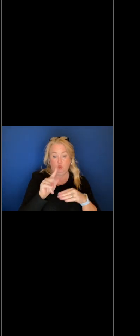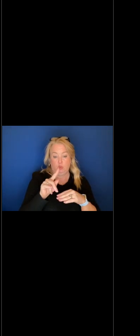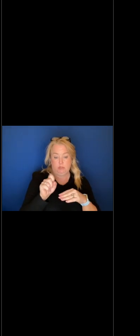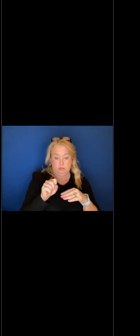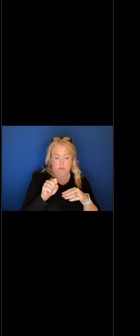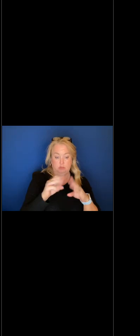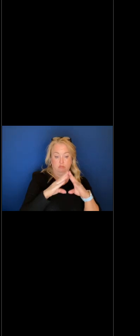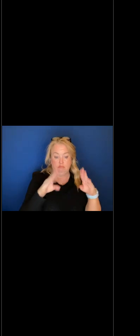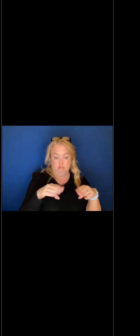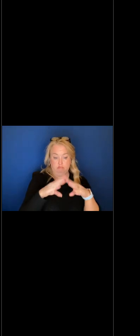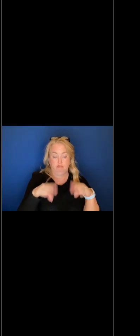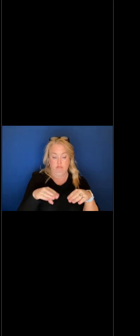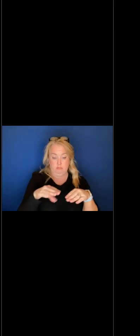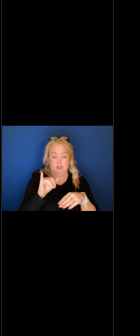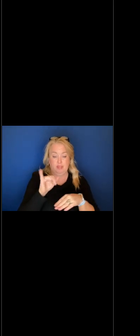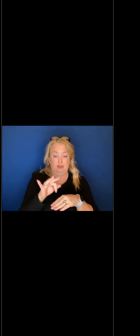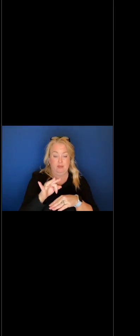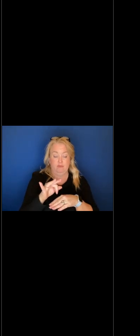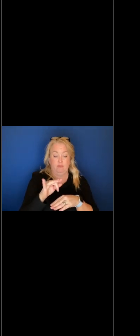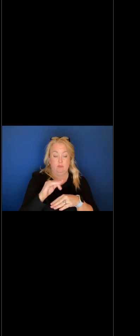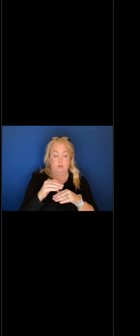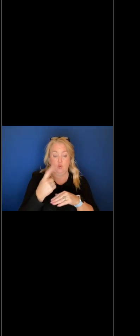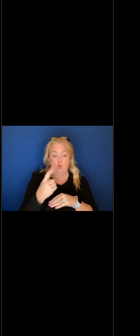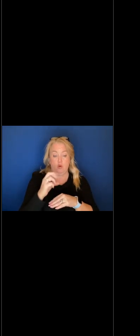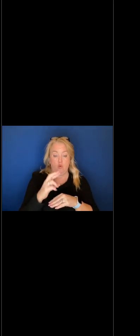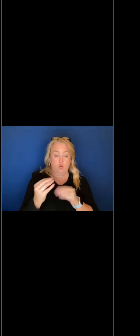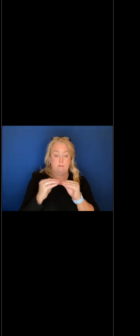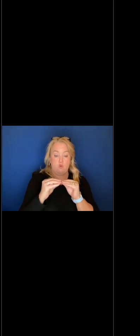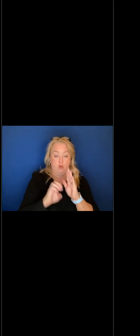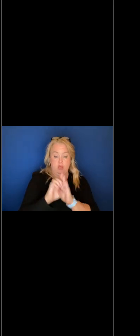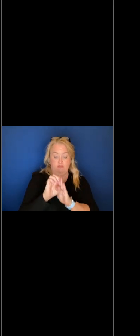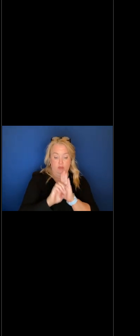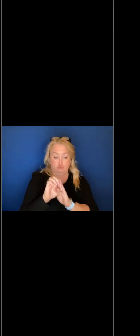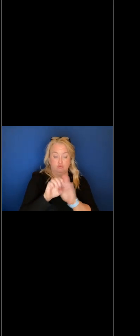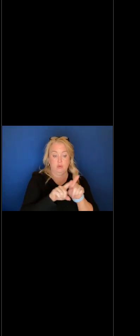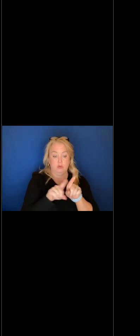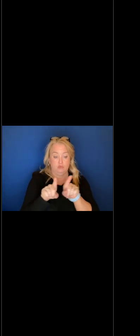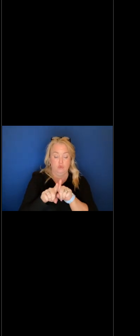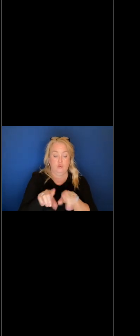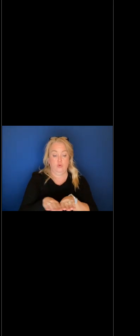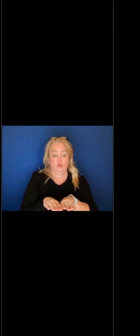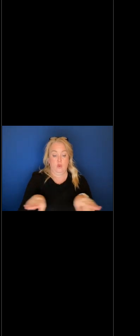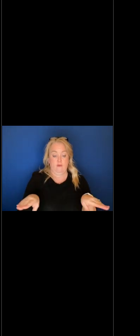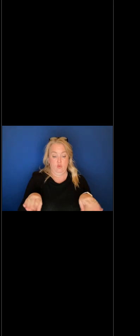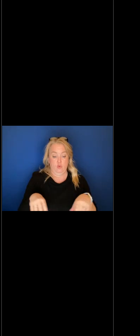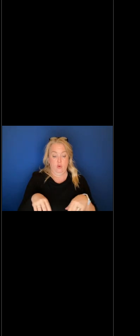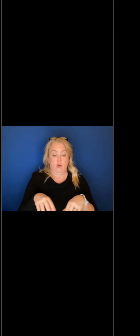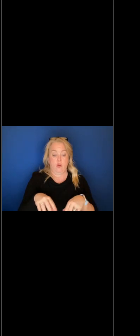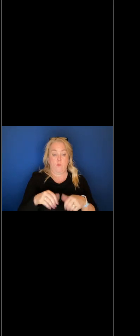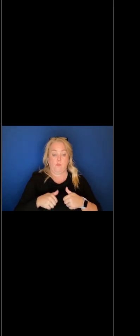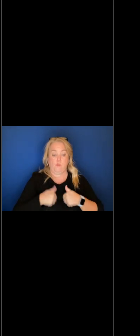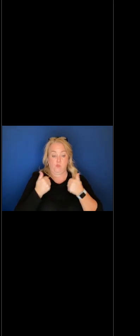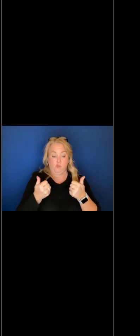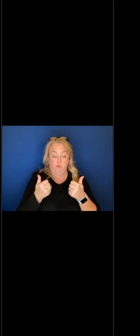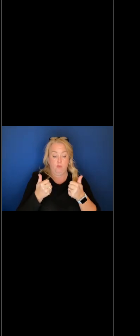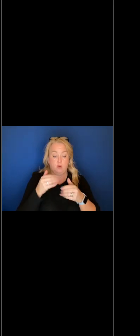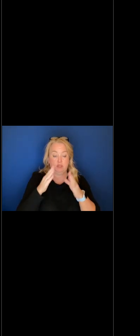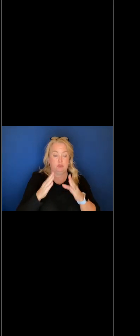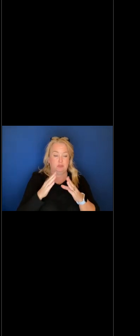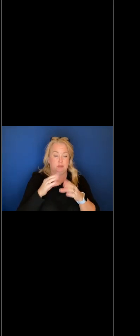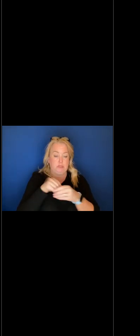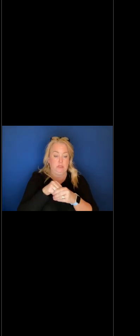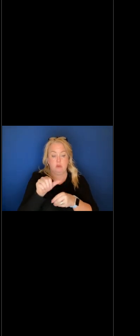if such buildings have 1 or more elevators, and ground floor dwelling units in other